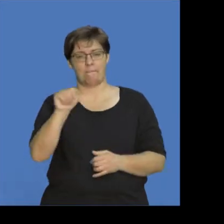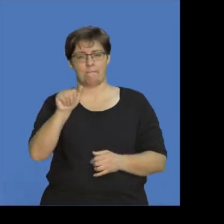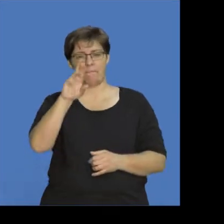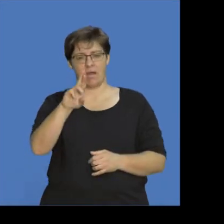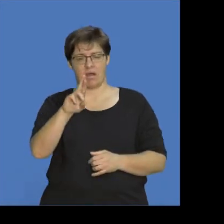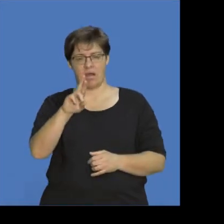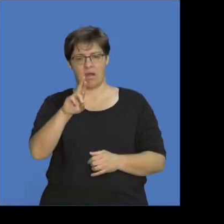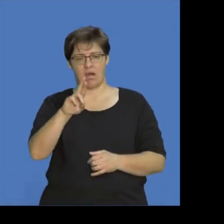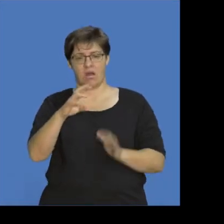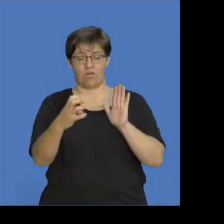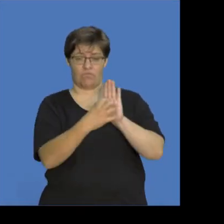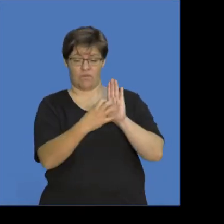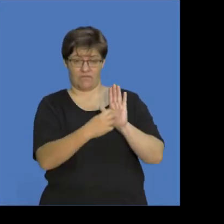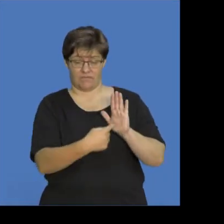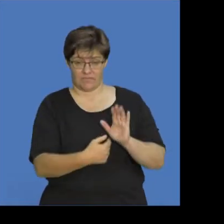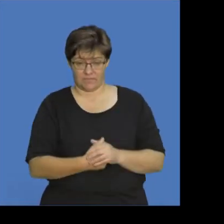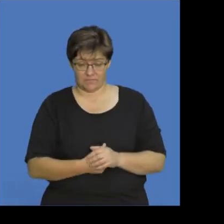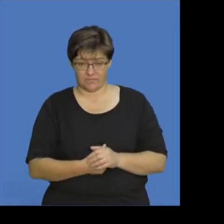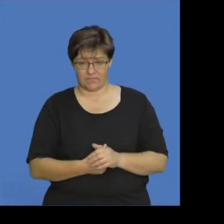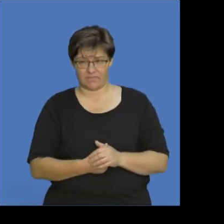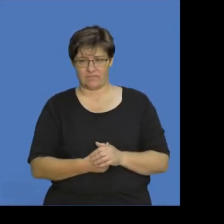Okay, we're going to look at the bar graph.